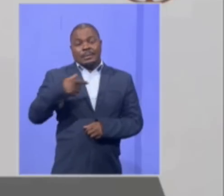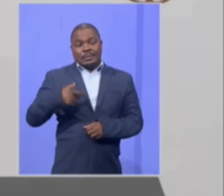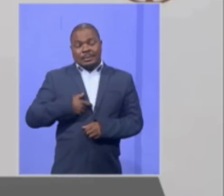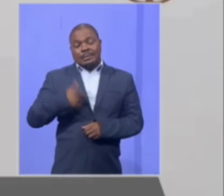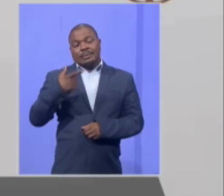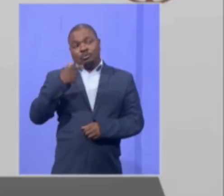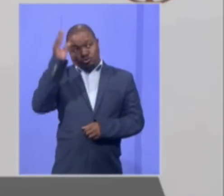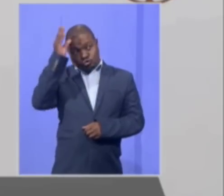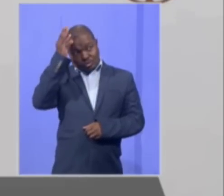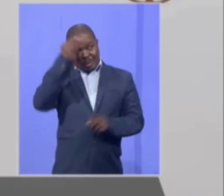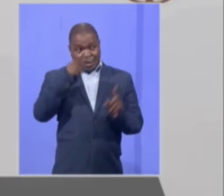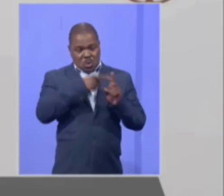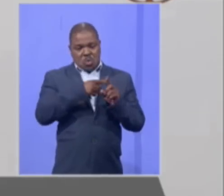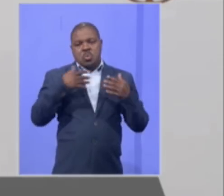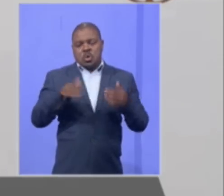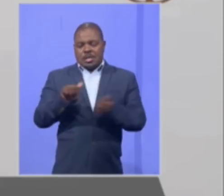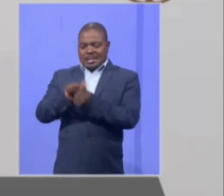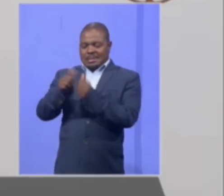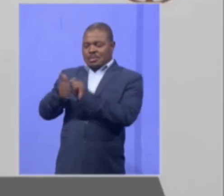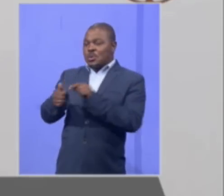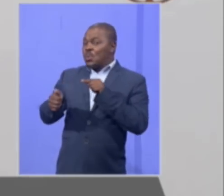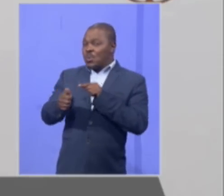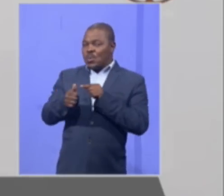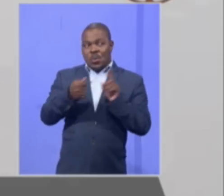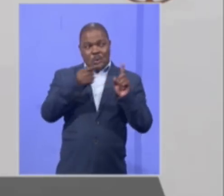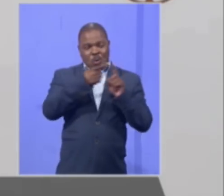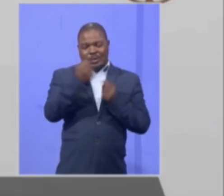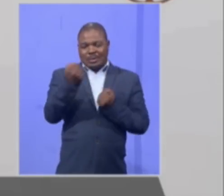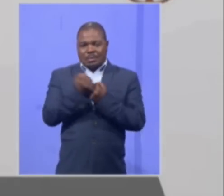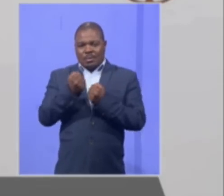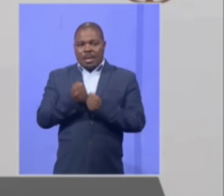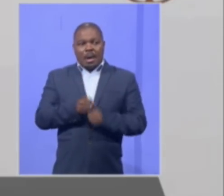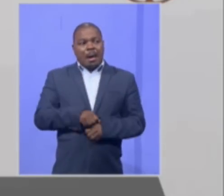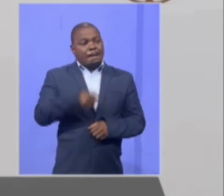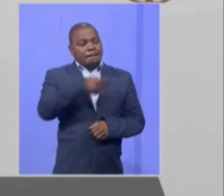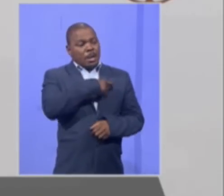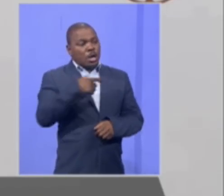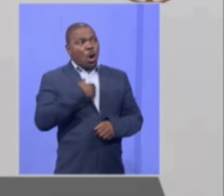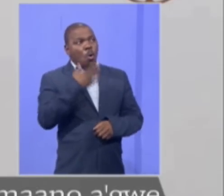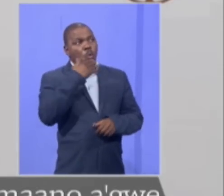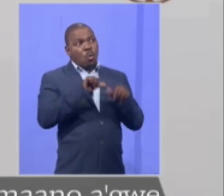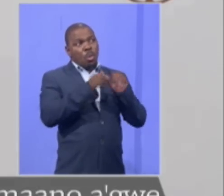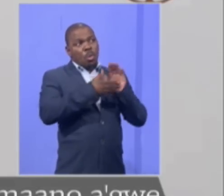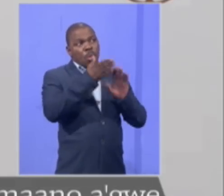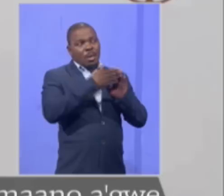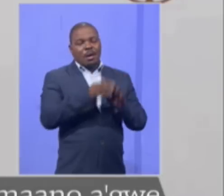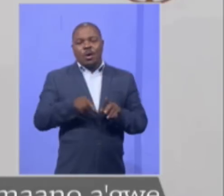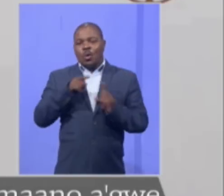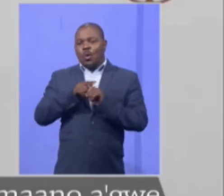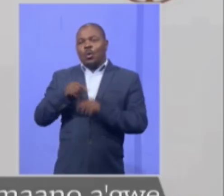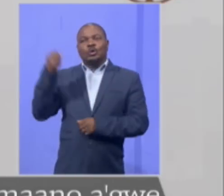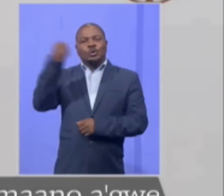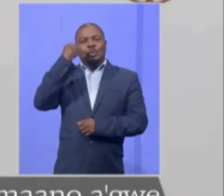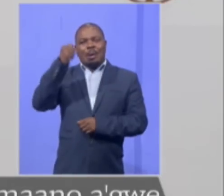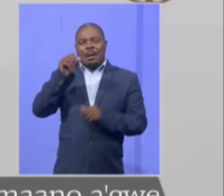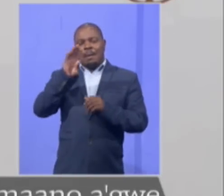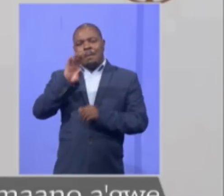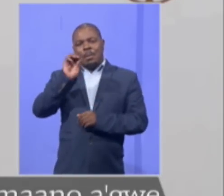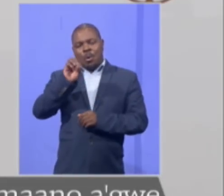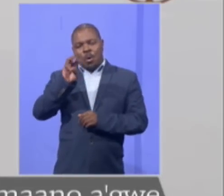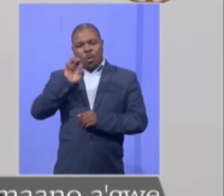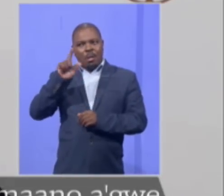supporter of sport. There's never been a sitting president that has attended the Super Bowl, and he did. He